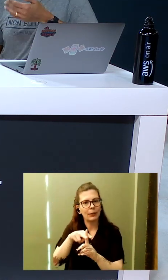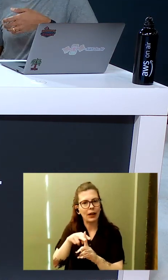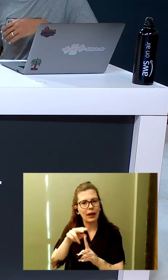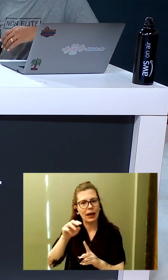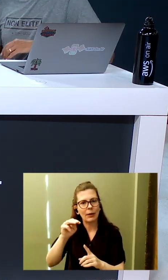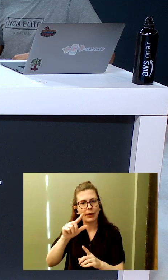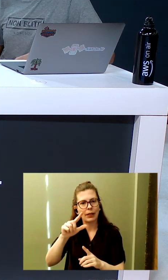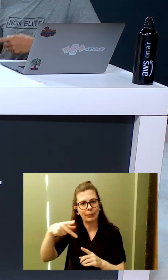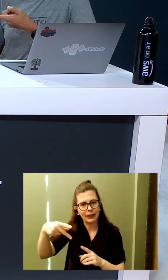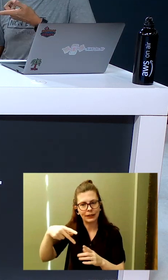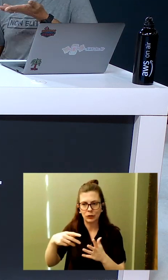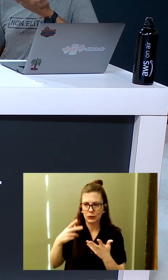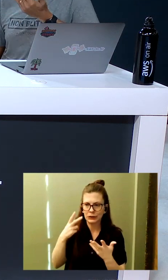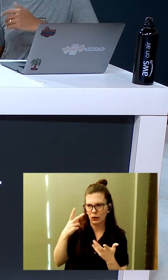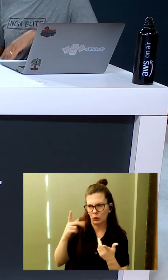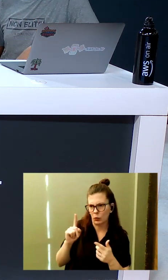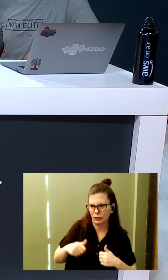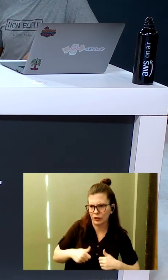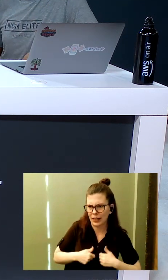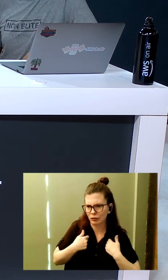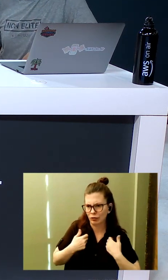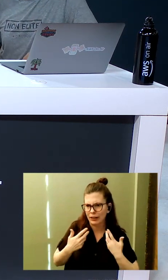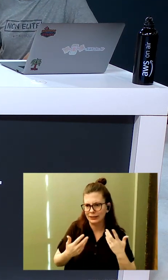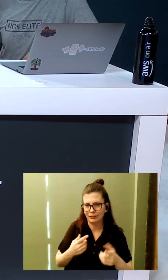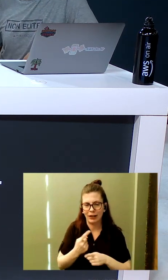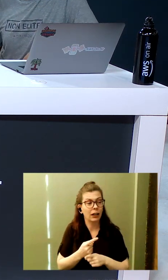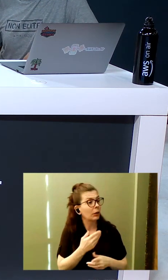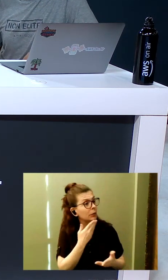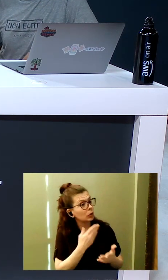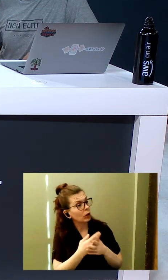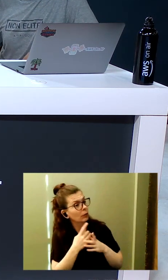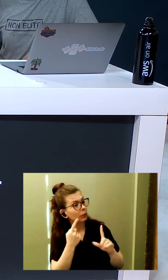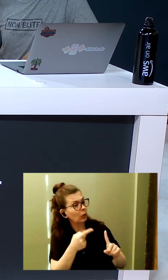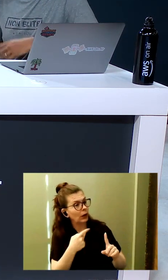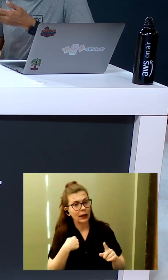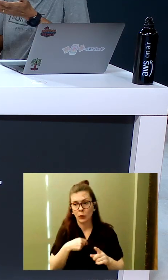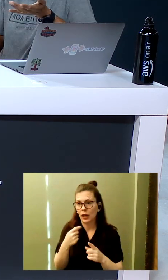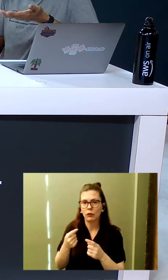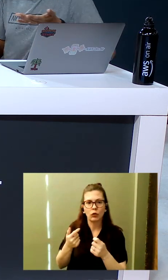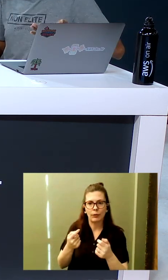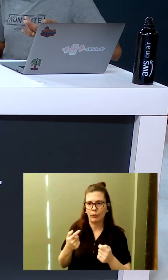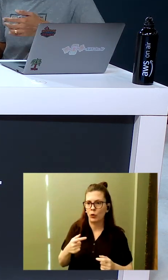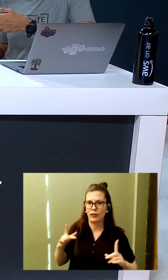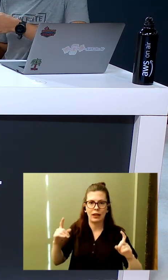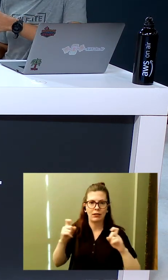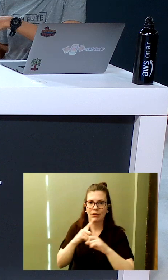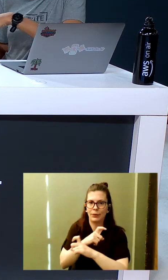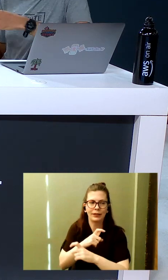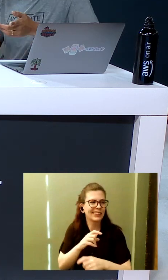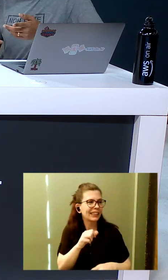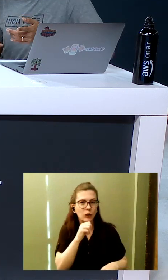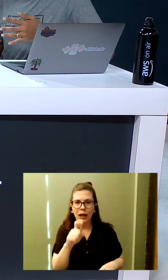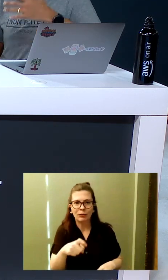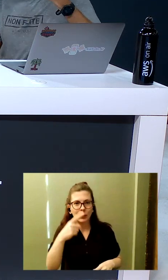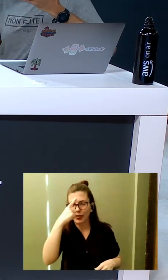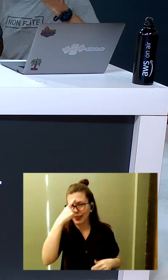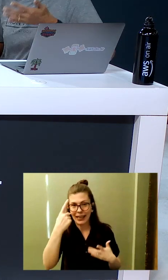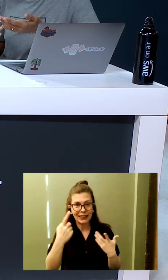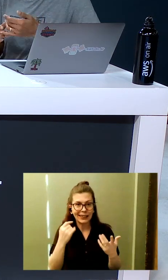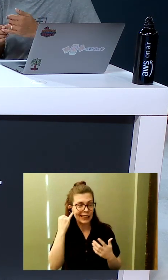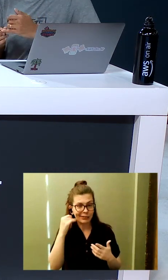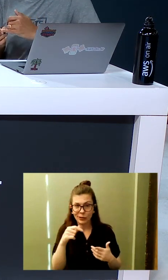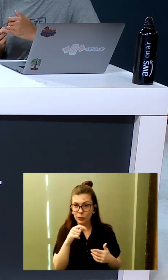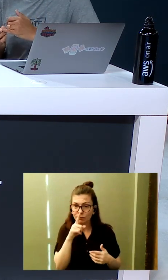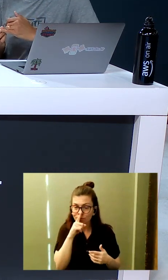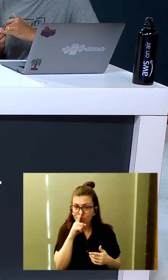what is the address here. That's a right. good point. So we have like removed all those complexities. You don't even have to think about it now. If you didn't mention it, like someone